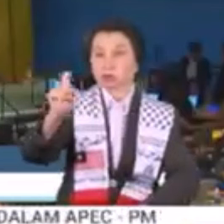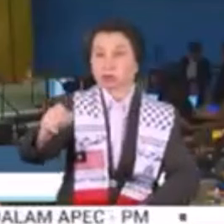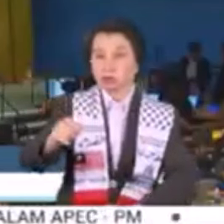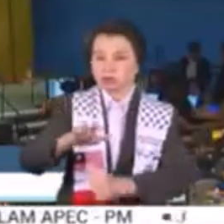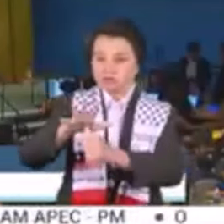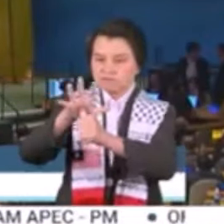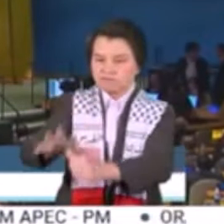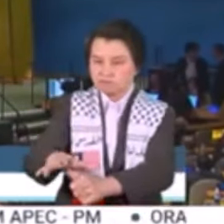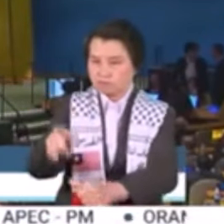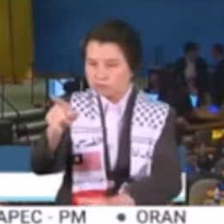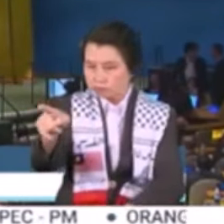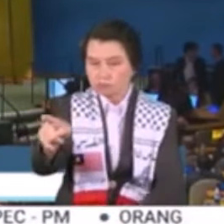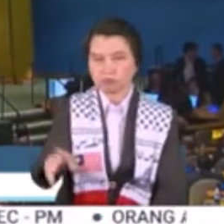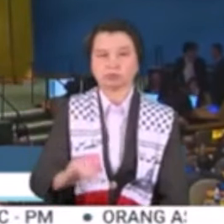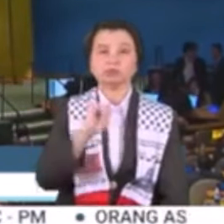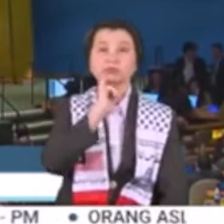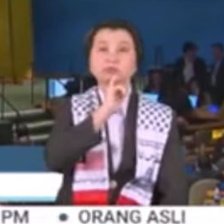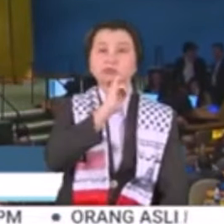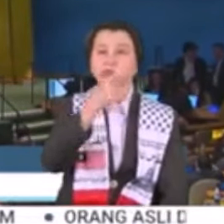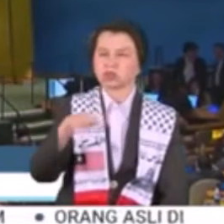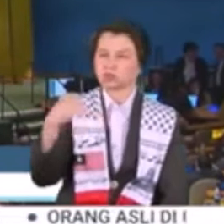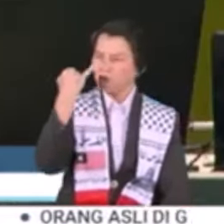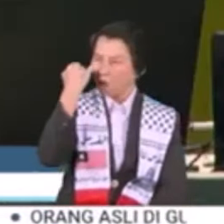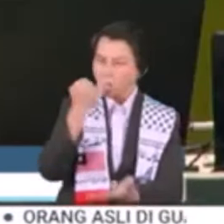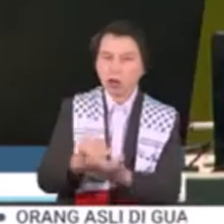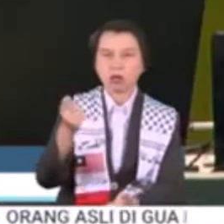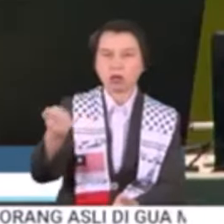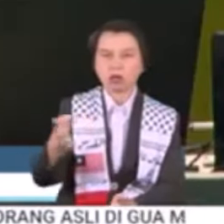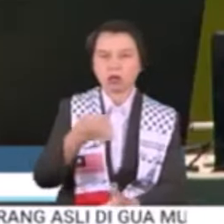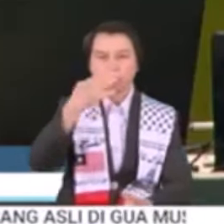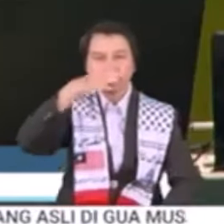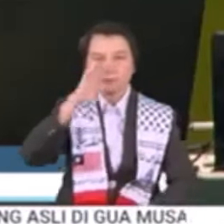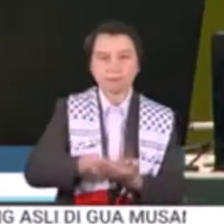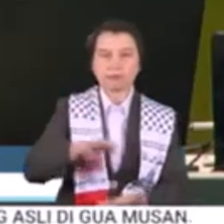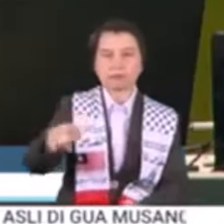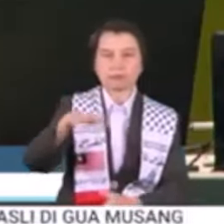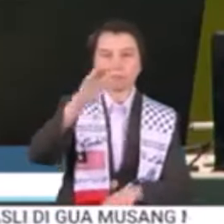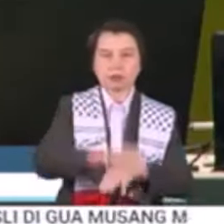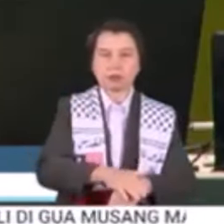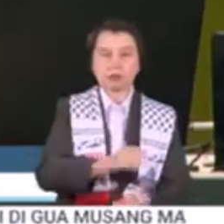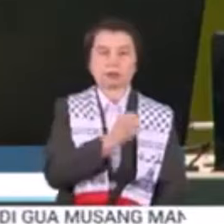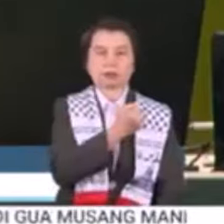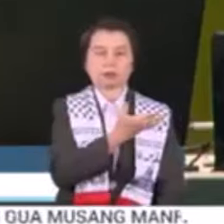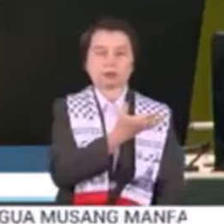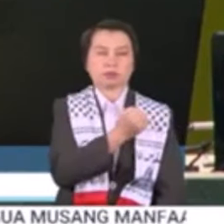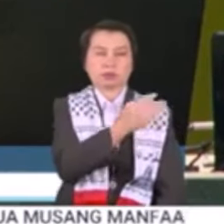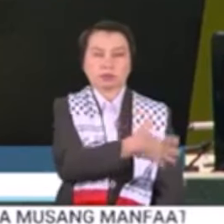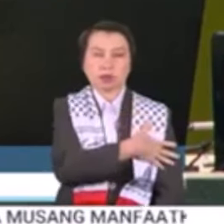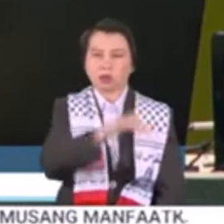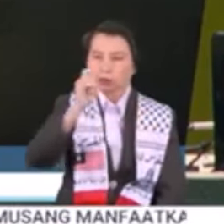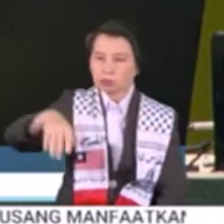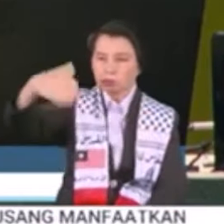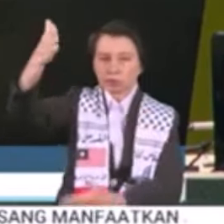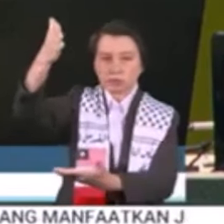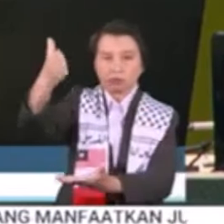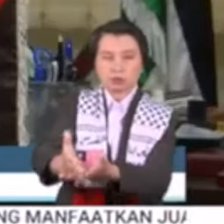menekan rejim Zionis. Gara-gara keganasan dan kezaliman ke atas Palestin mesti